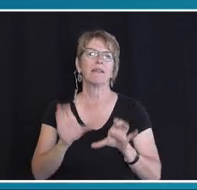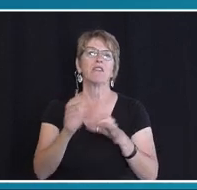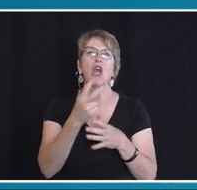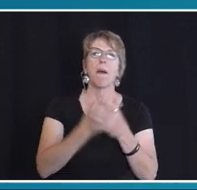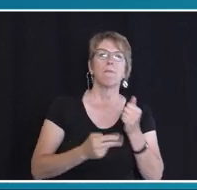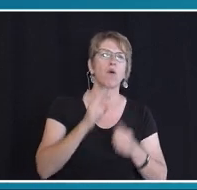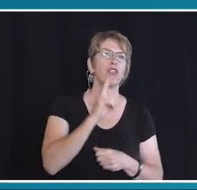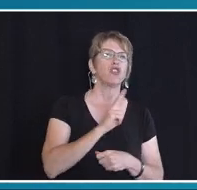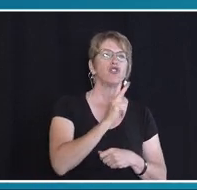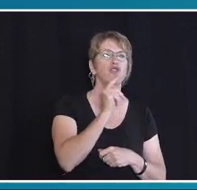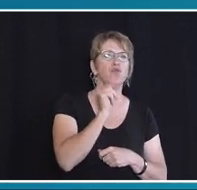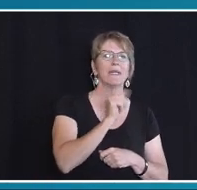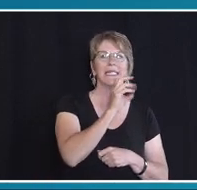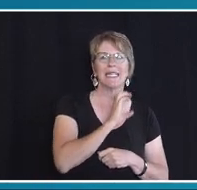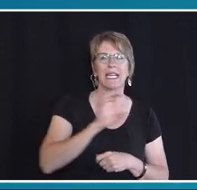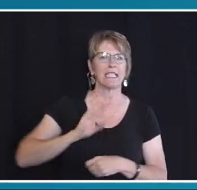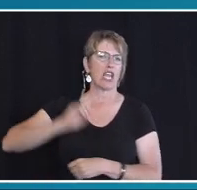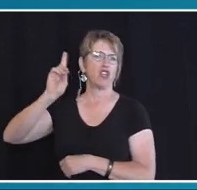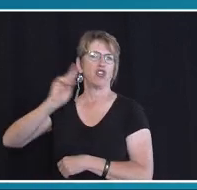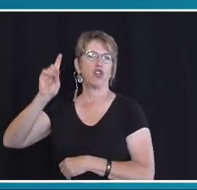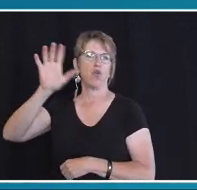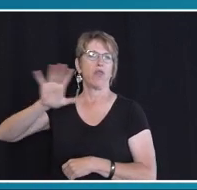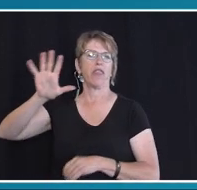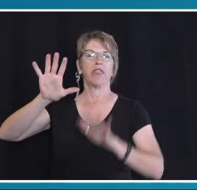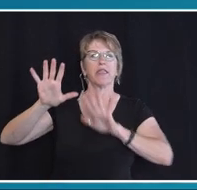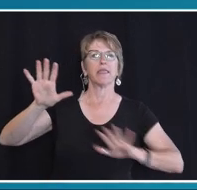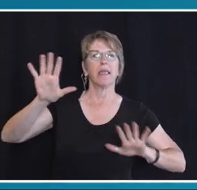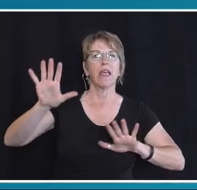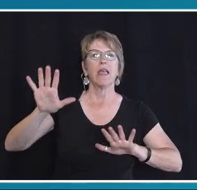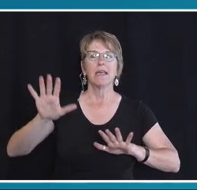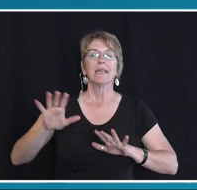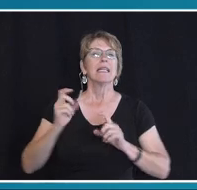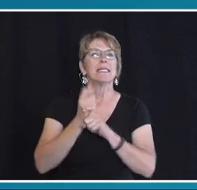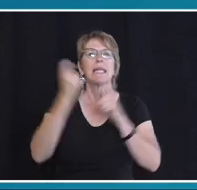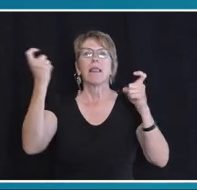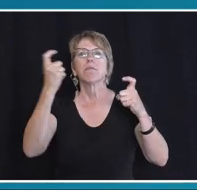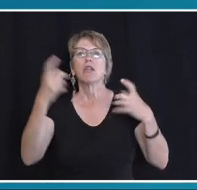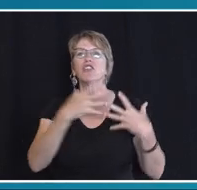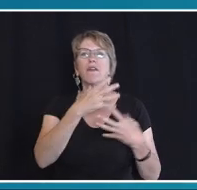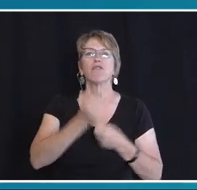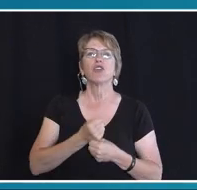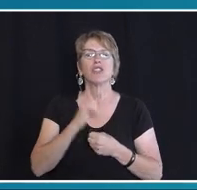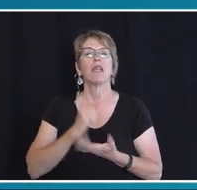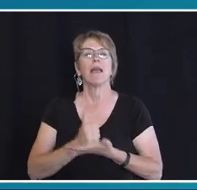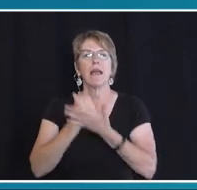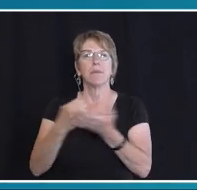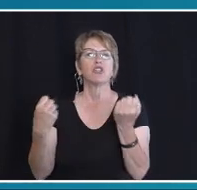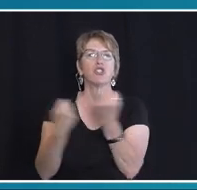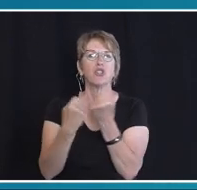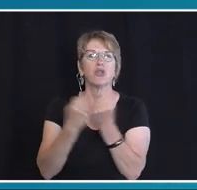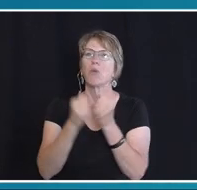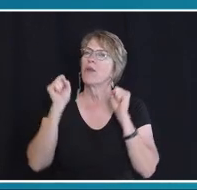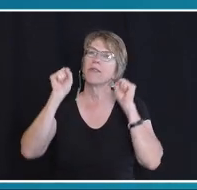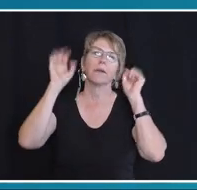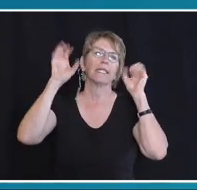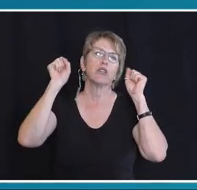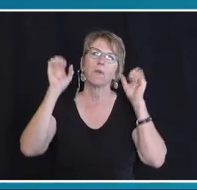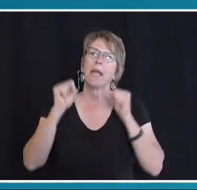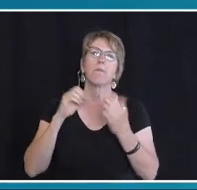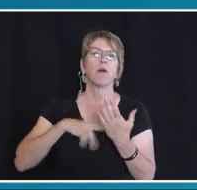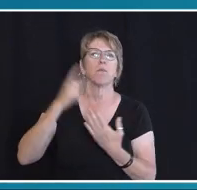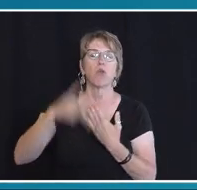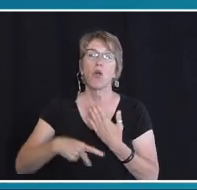both the Twin Cities and Duluth area. Celebration of Courage is our chance to support these incredible programs that remove